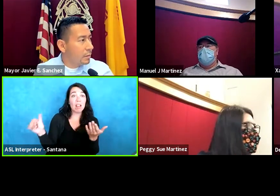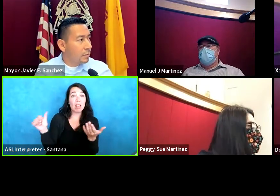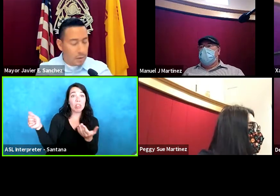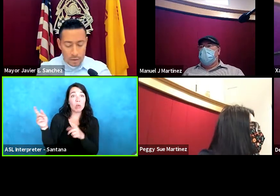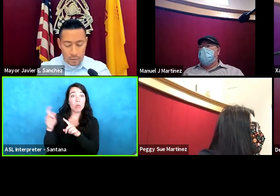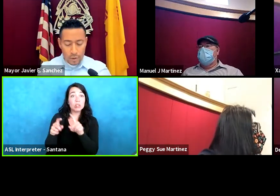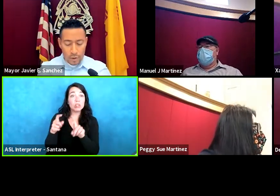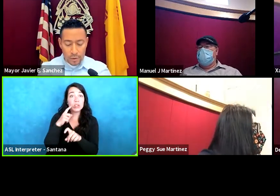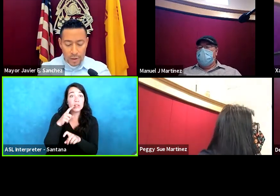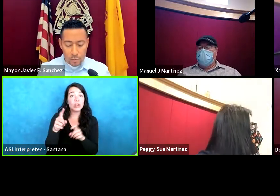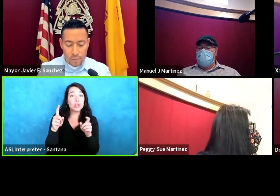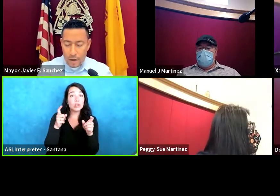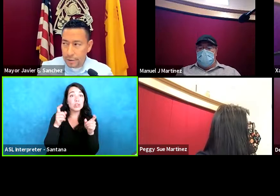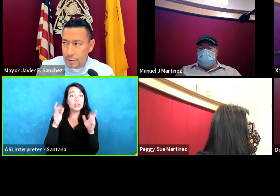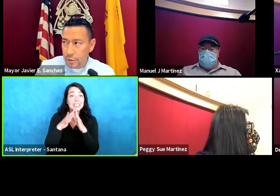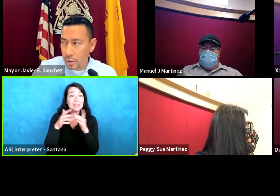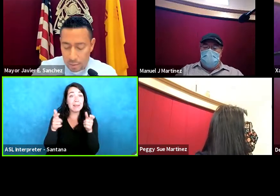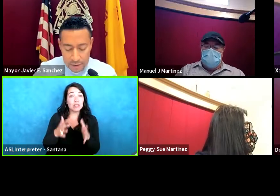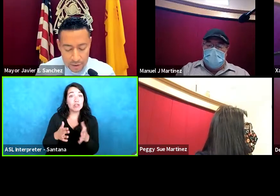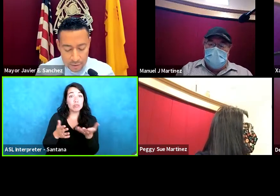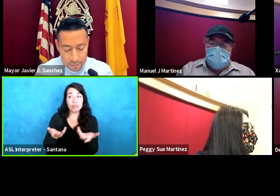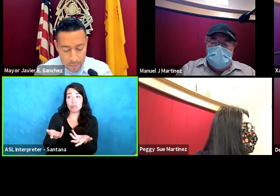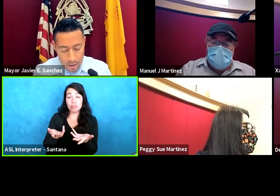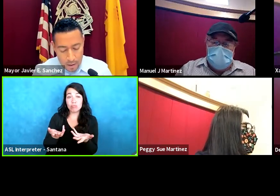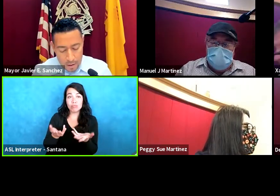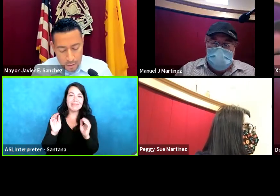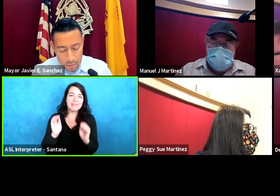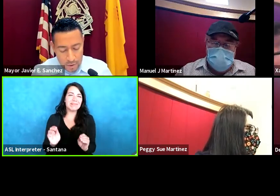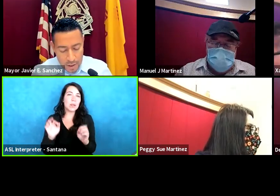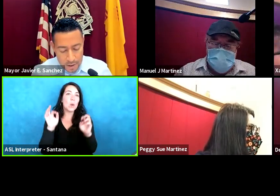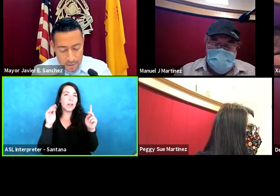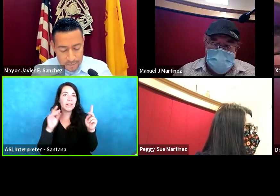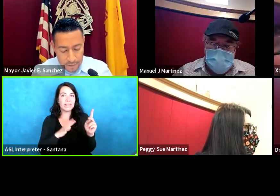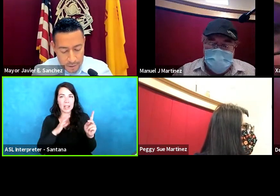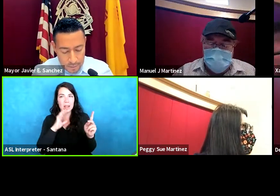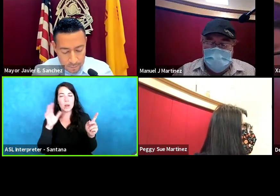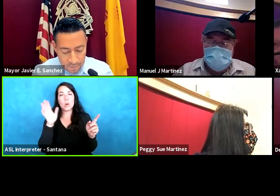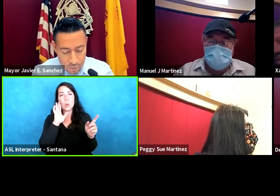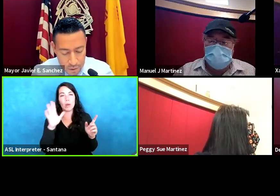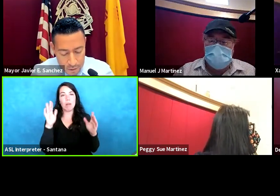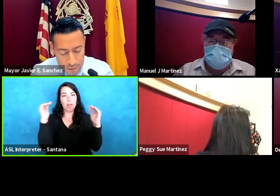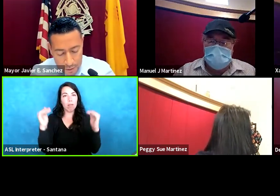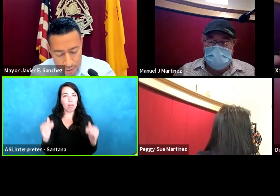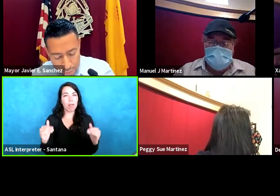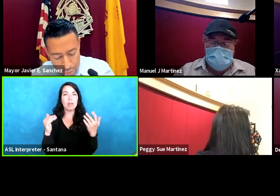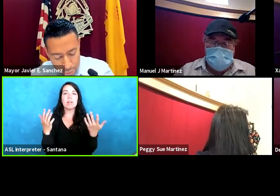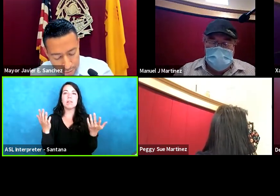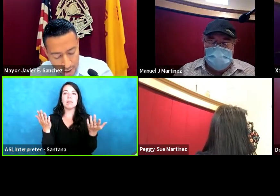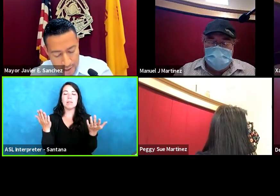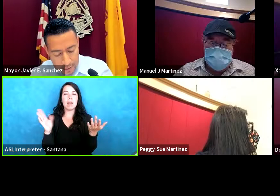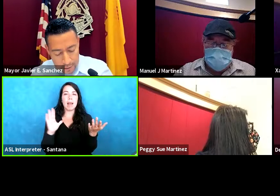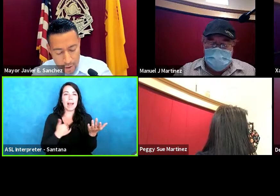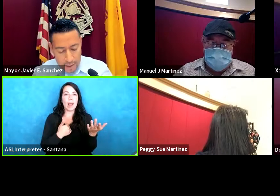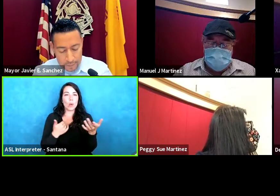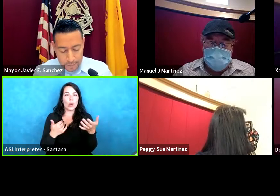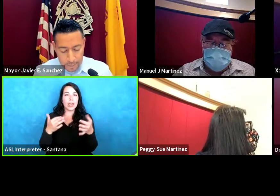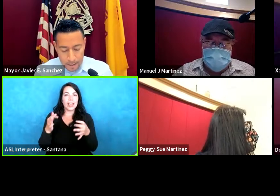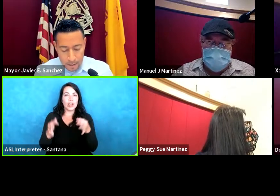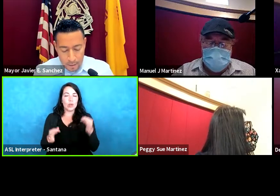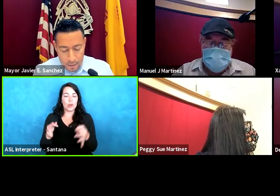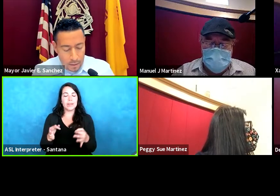Excellent. Well, we will now move on to our public hearing. We have before us, Roman numeral 9, letter